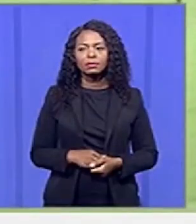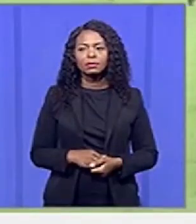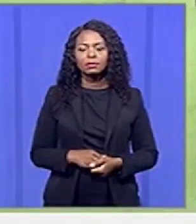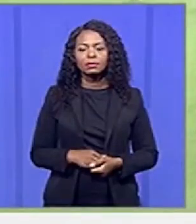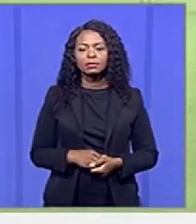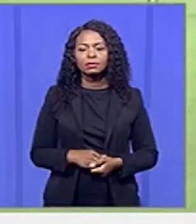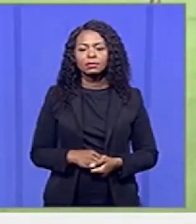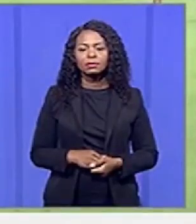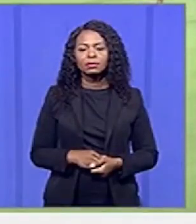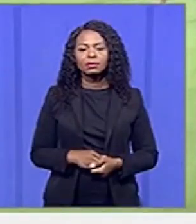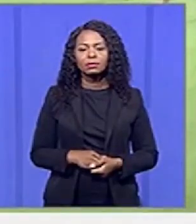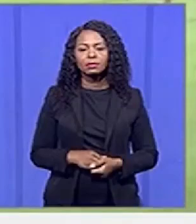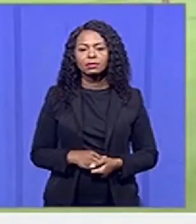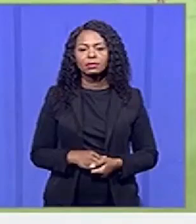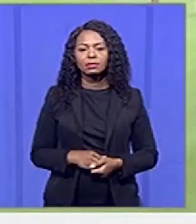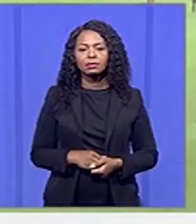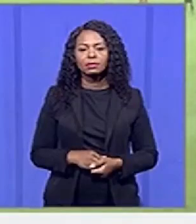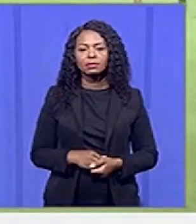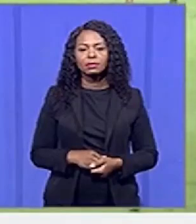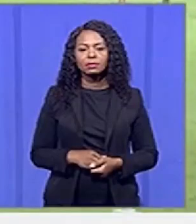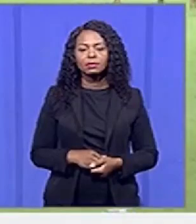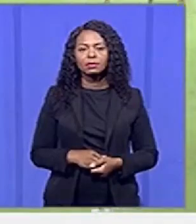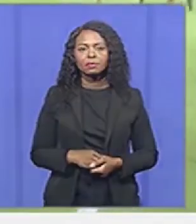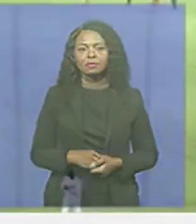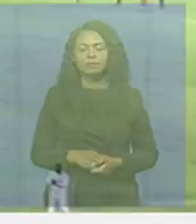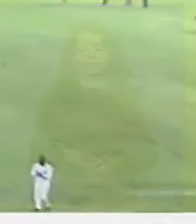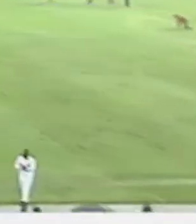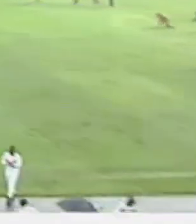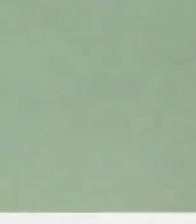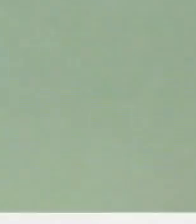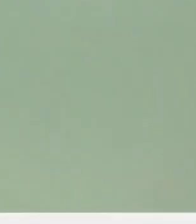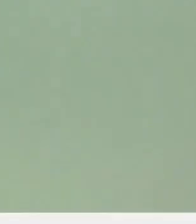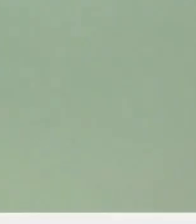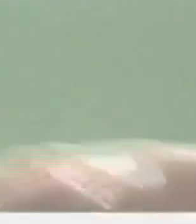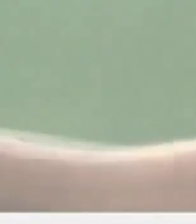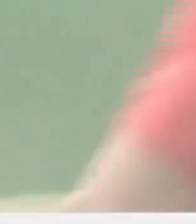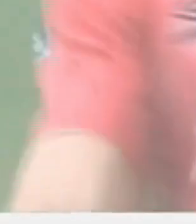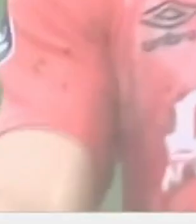whistle does blow here at the Chatsworth Stadium.